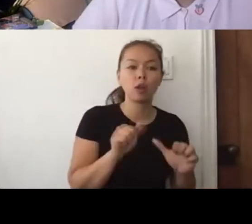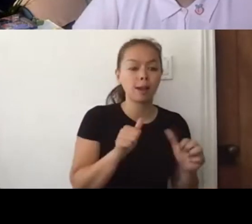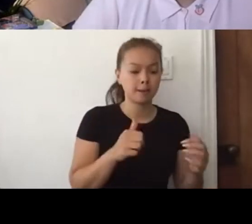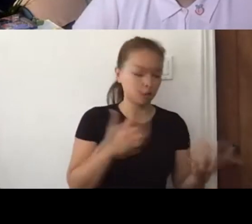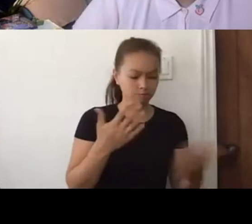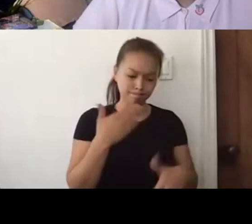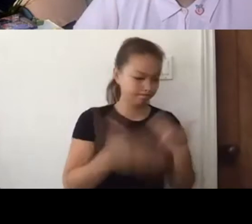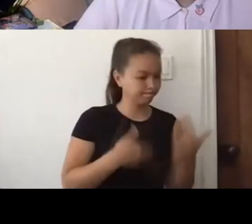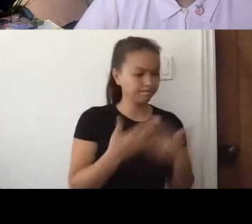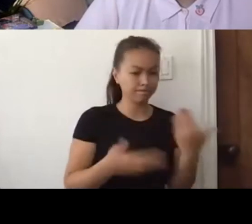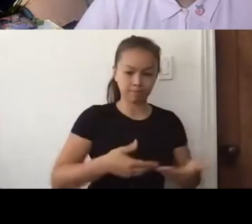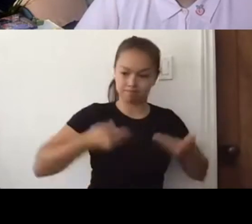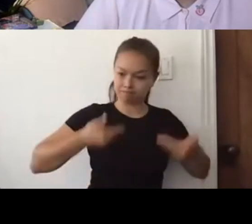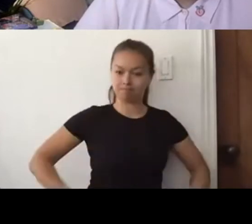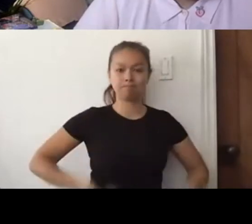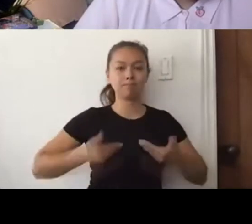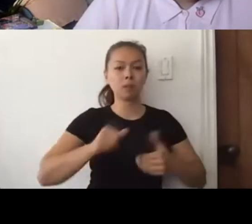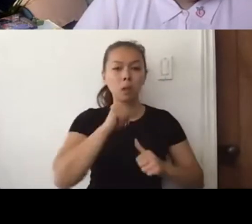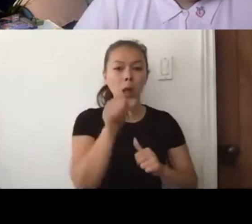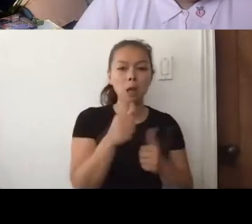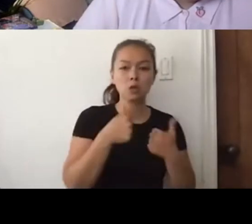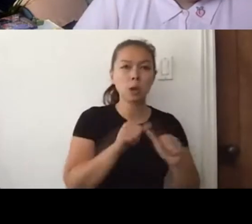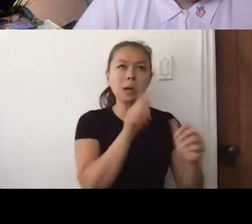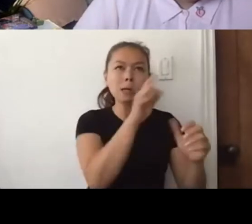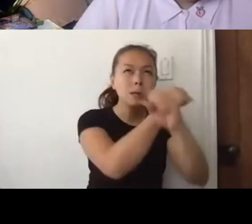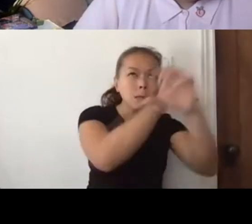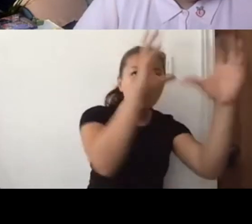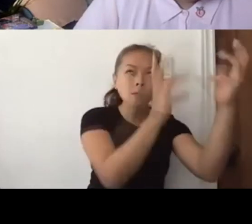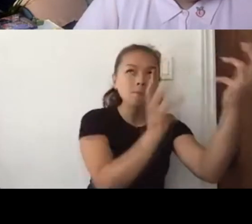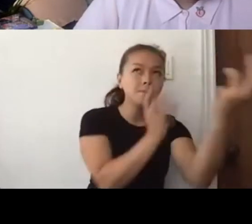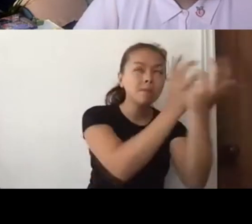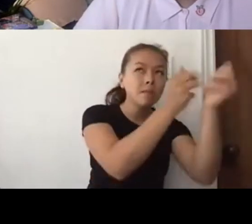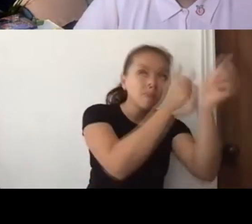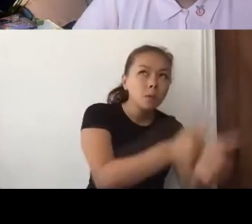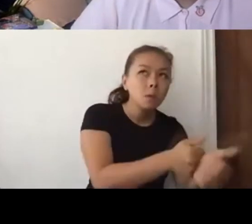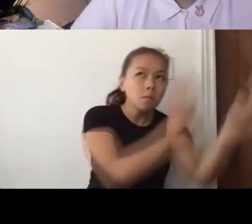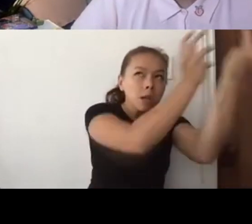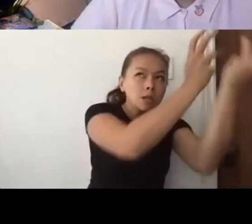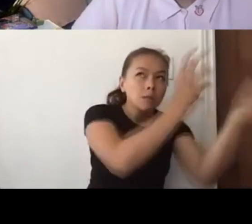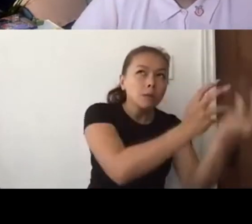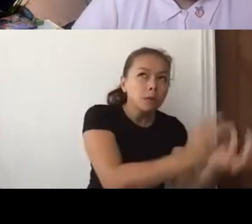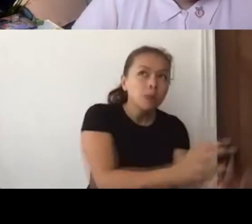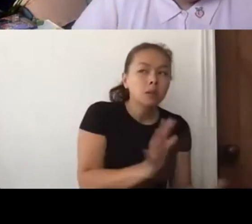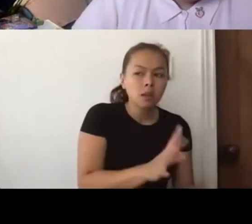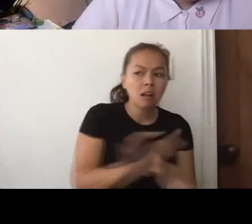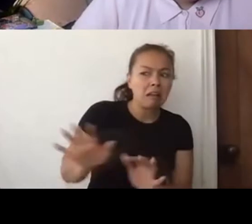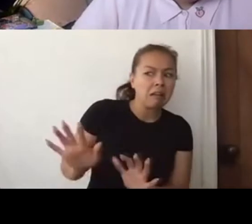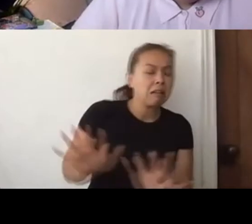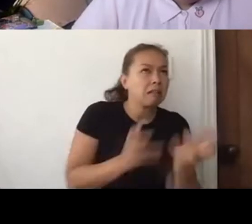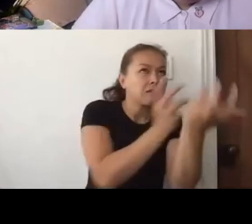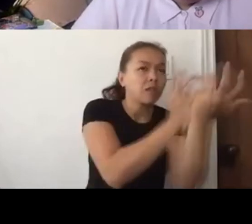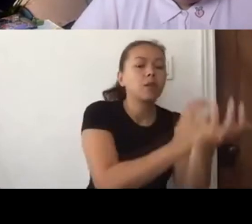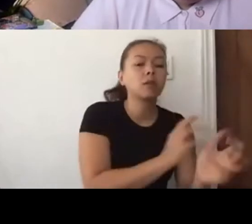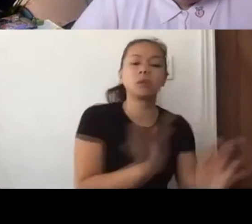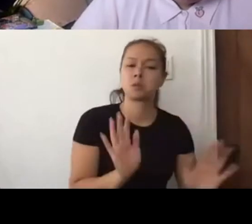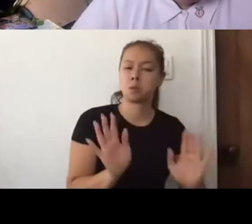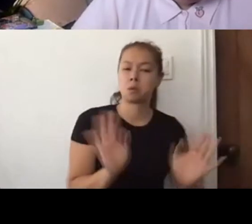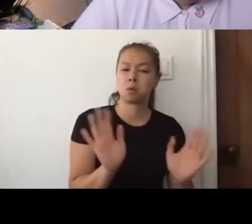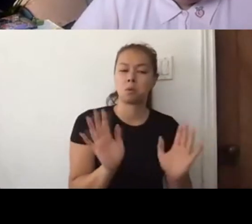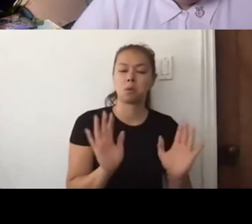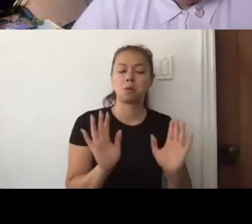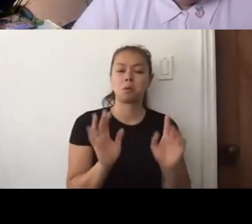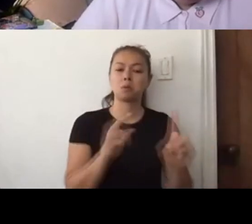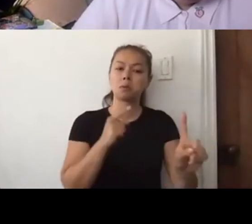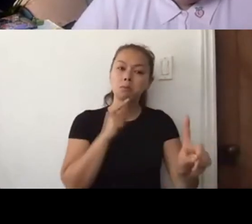feel comfortable that way. So my biggest encouragement to folks listening out there, a great way to dismantle barriers